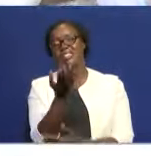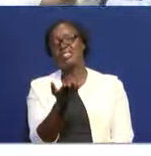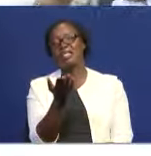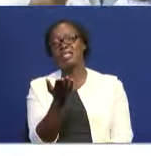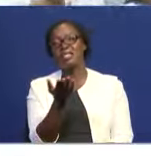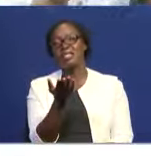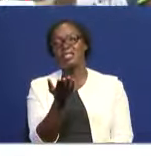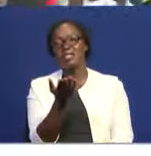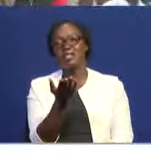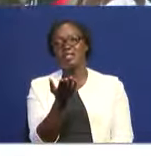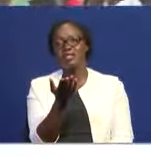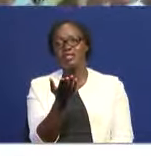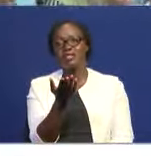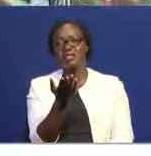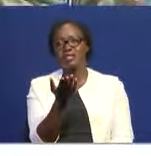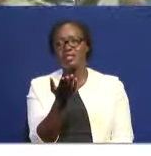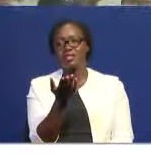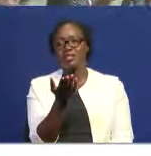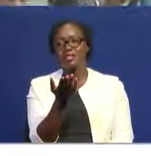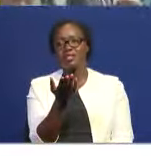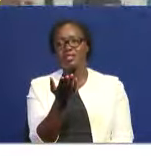are.